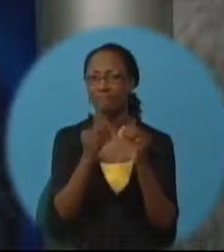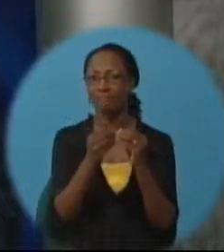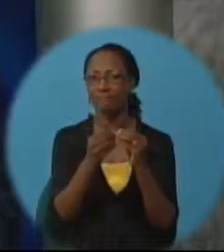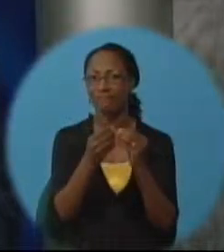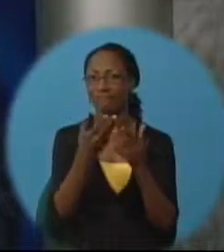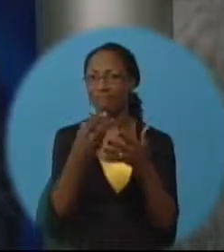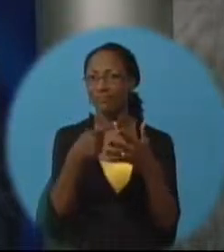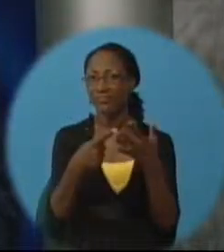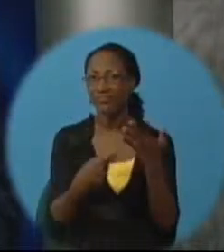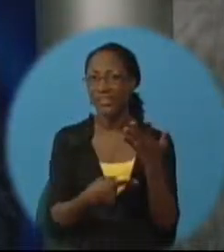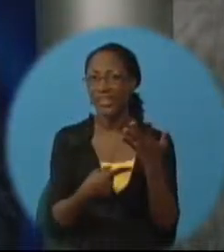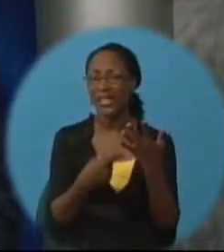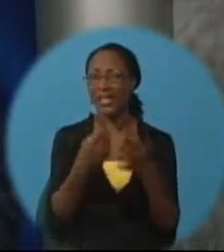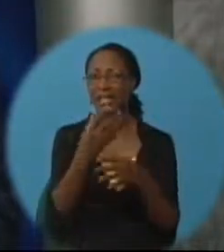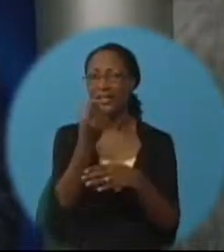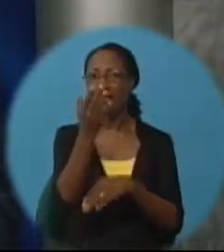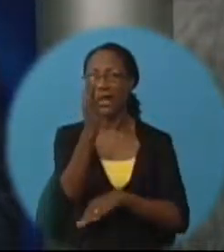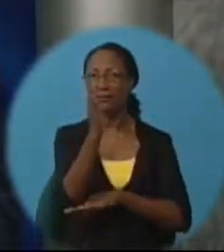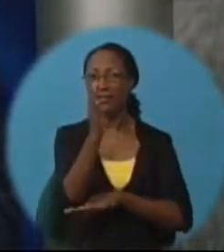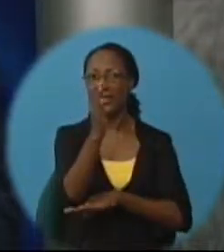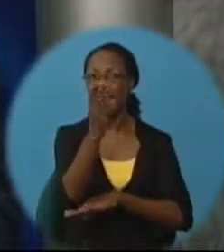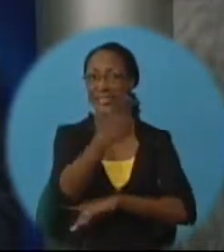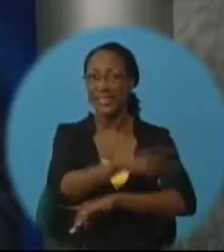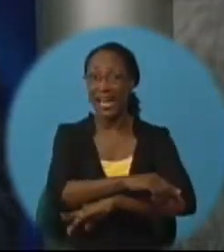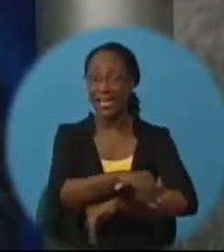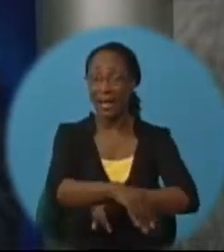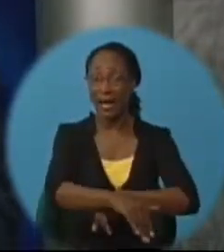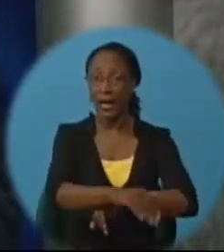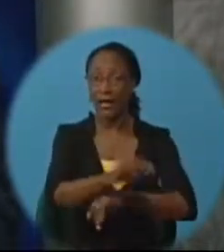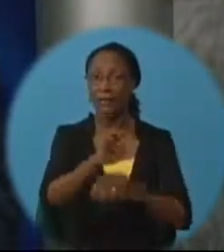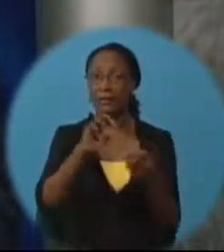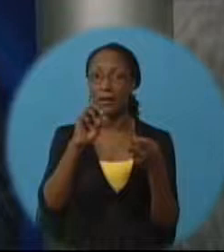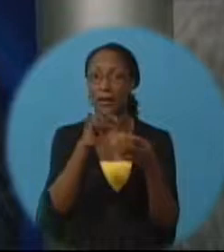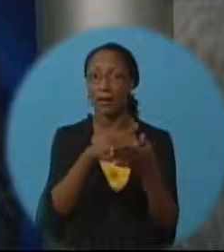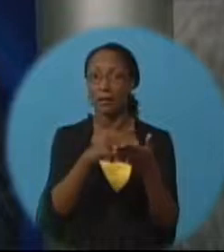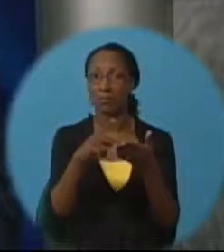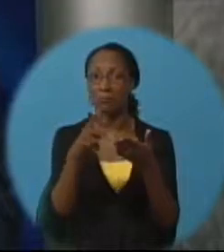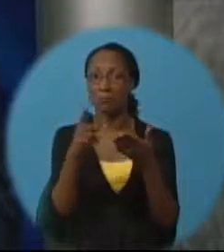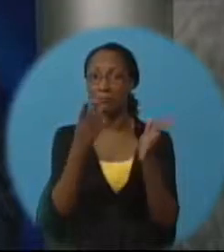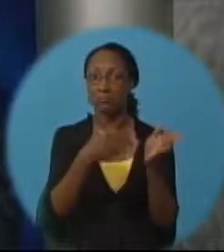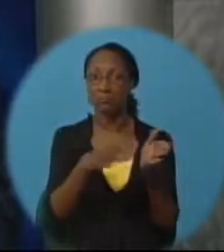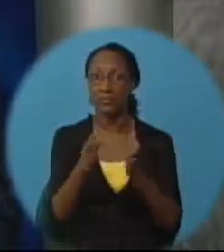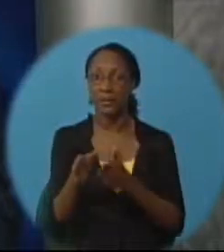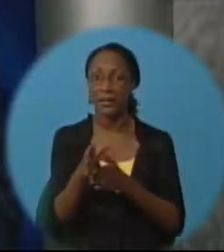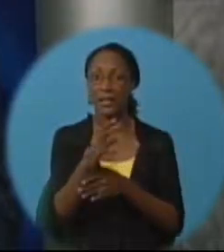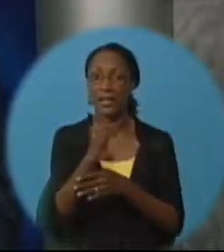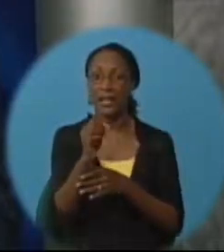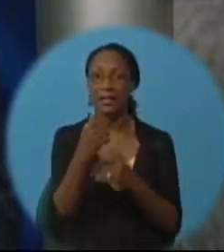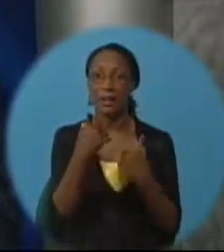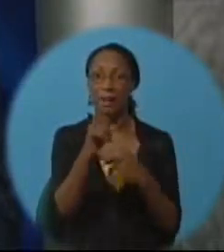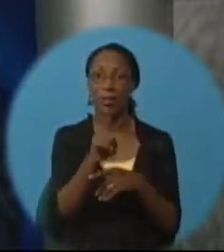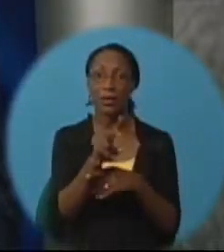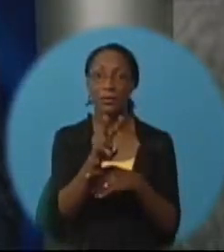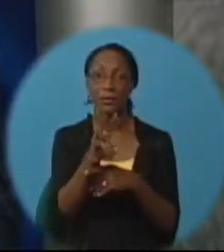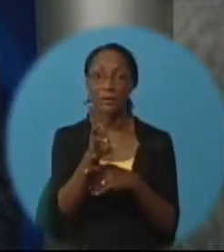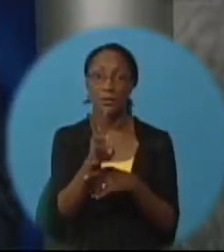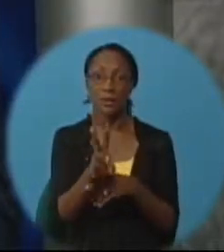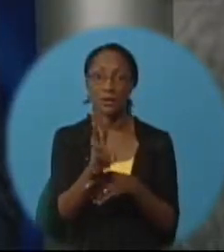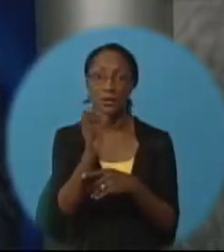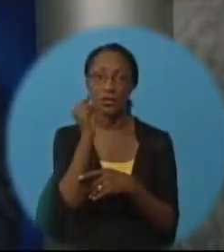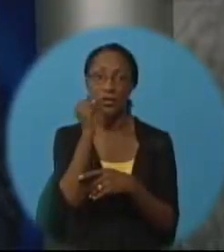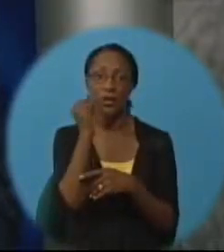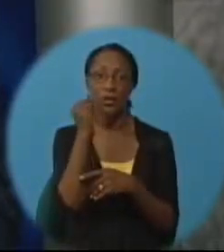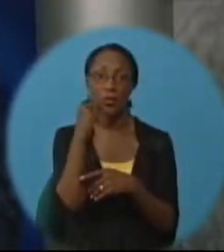in the day-night fixture. Windies women only got up to 126 all-out in 38.1 overs. Shaquana Quinton top scored with